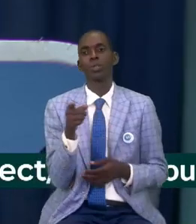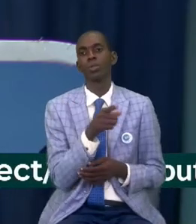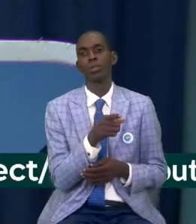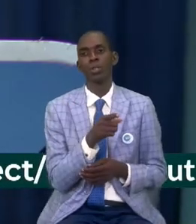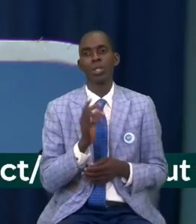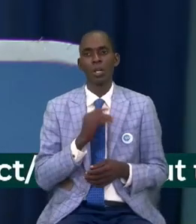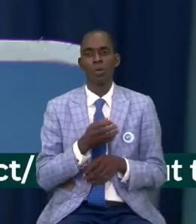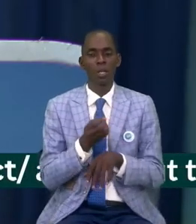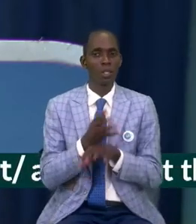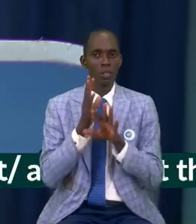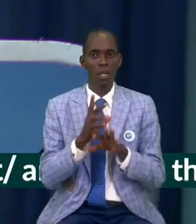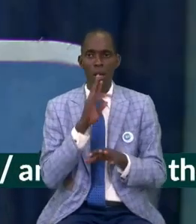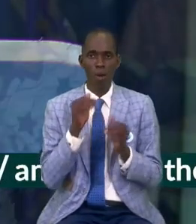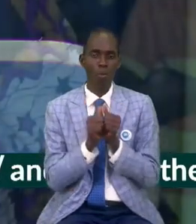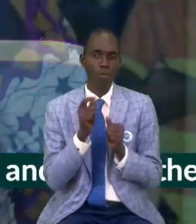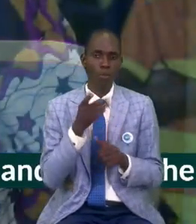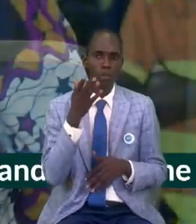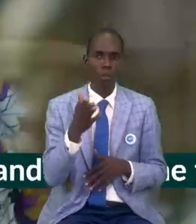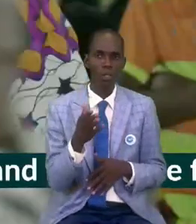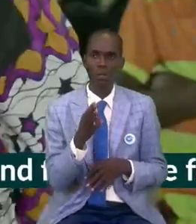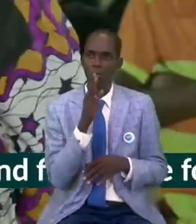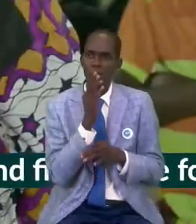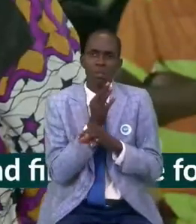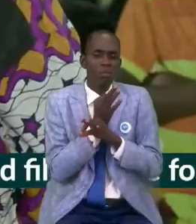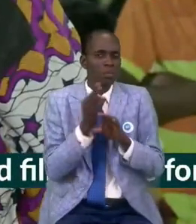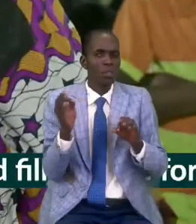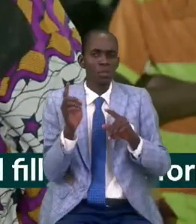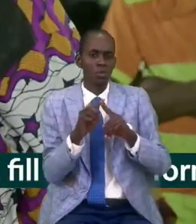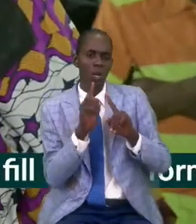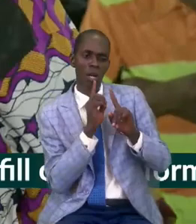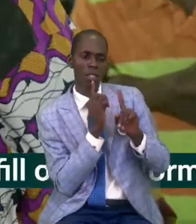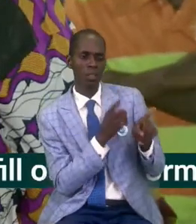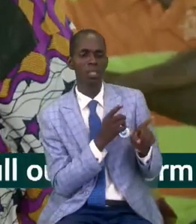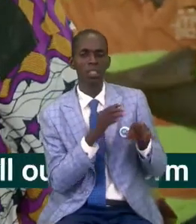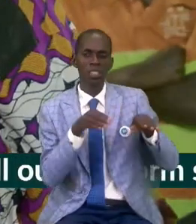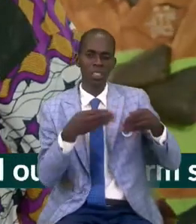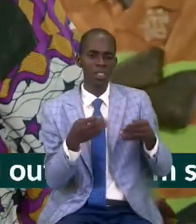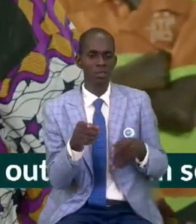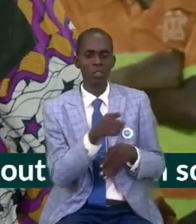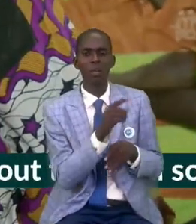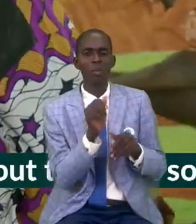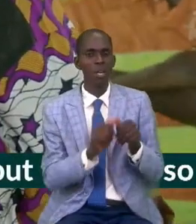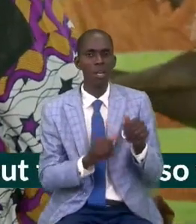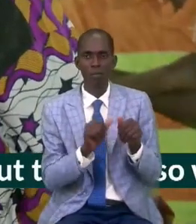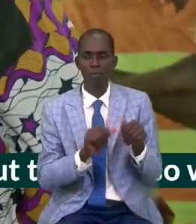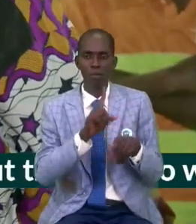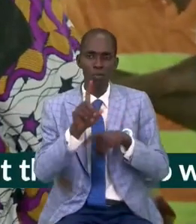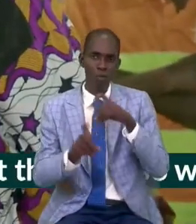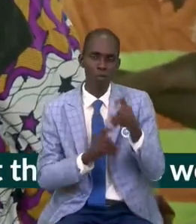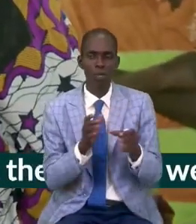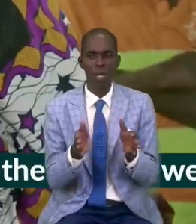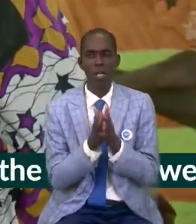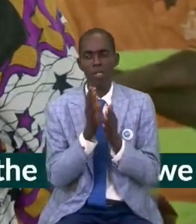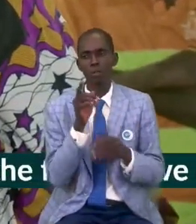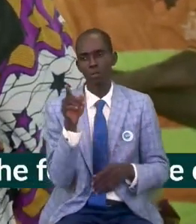you. We are doing that to assist you, to pray for you, to encourage you, and ensure